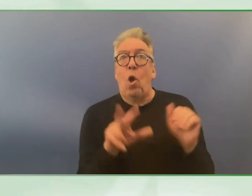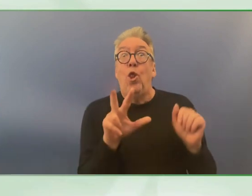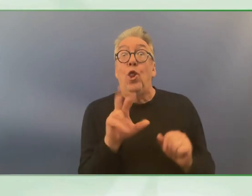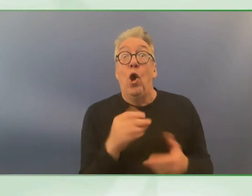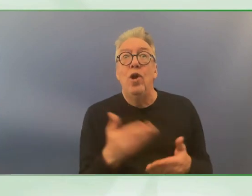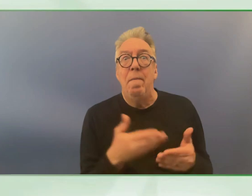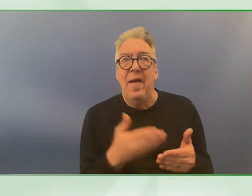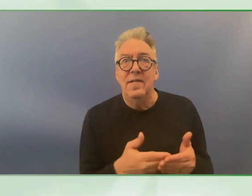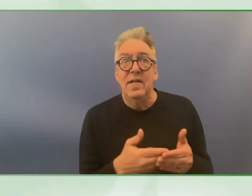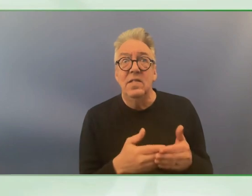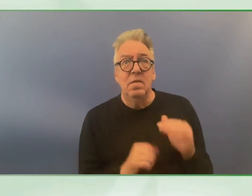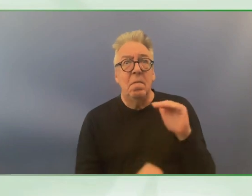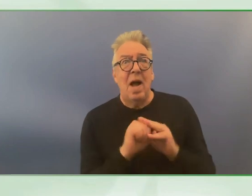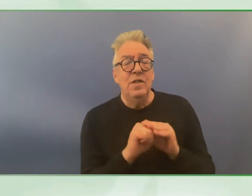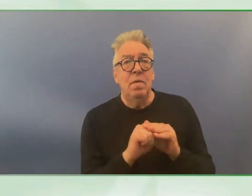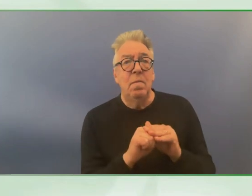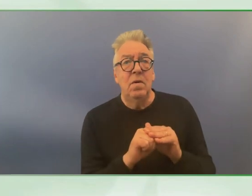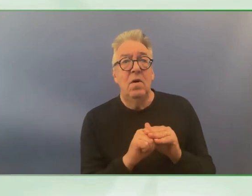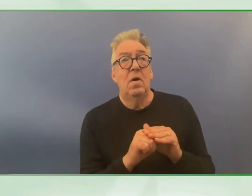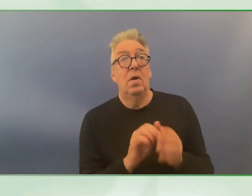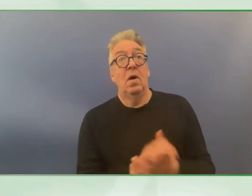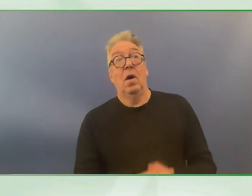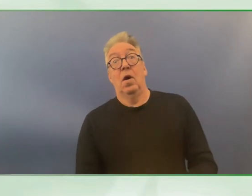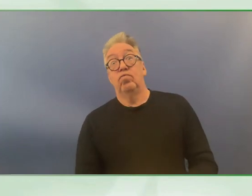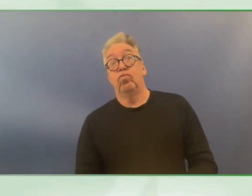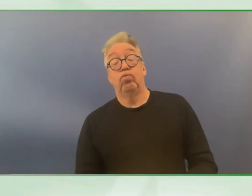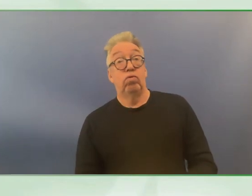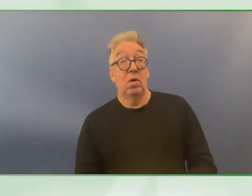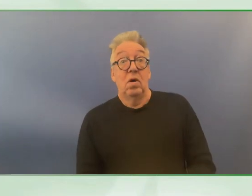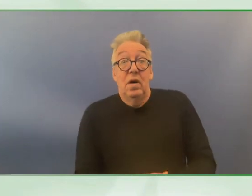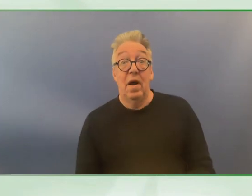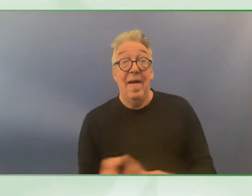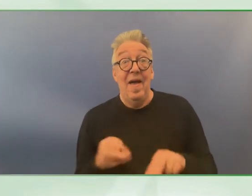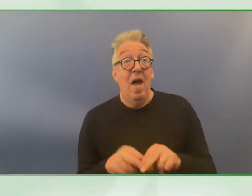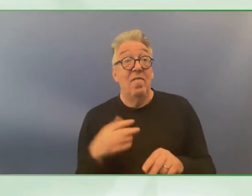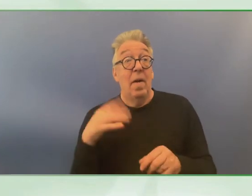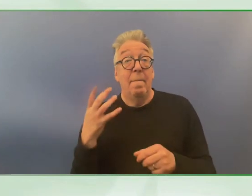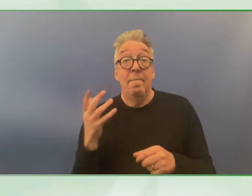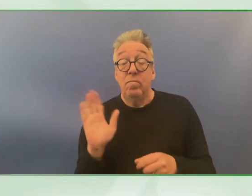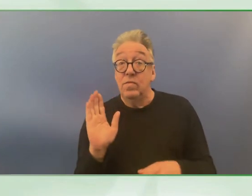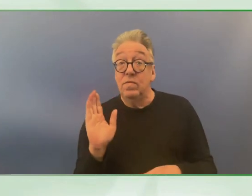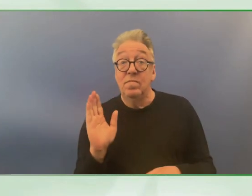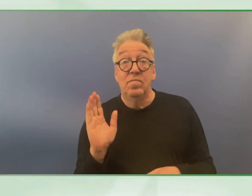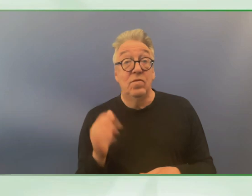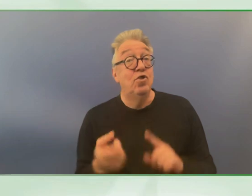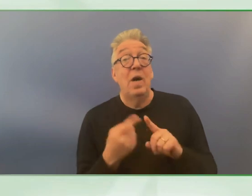So when it comes to scanning manually, which I sometimes have to do,